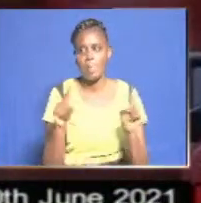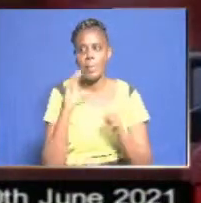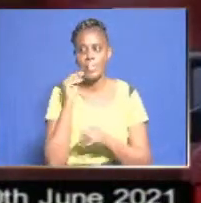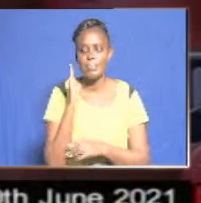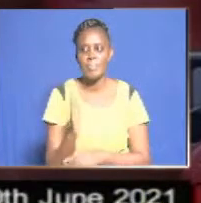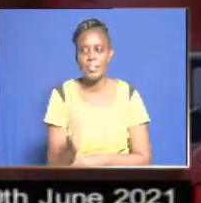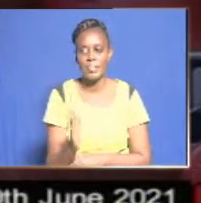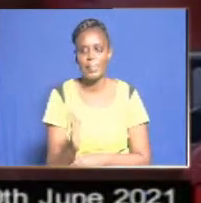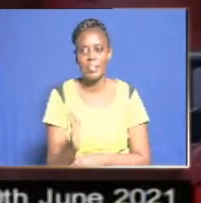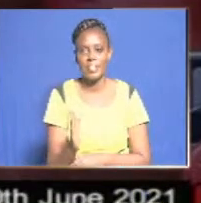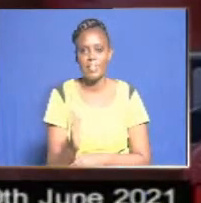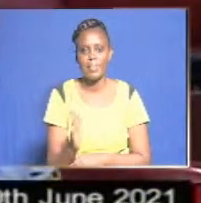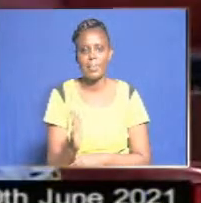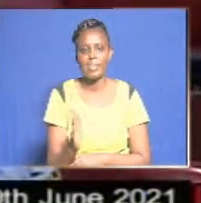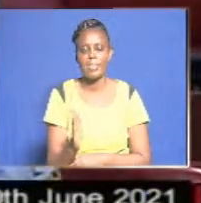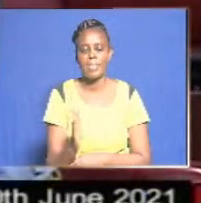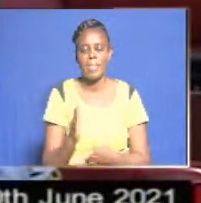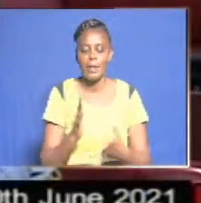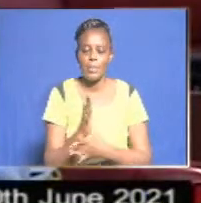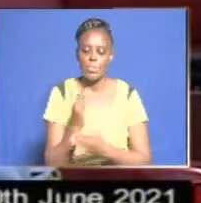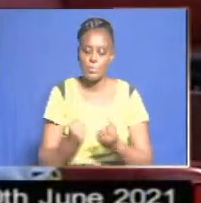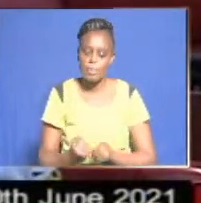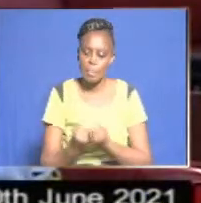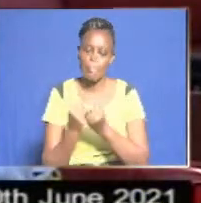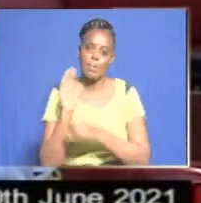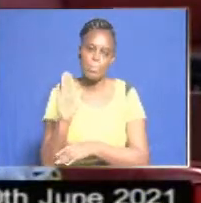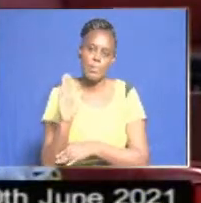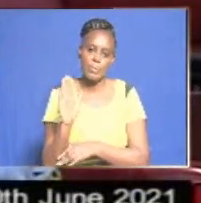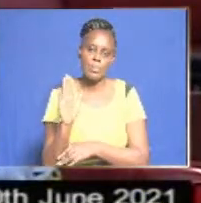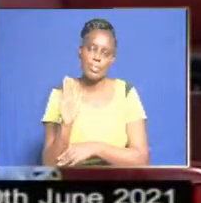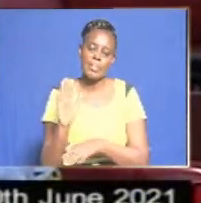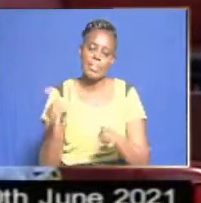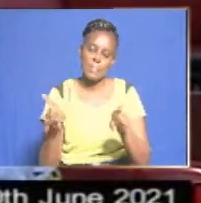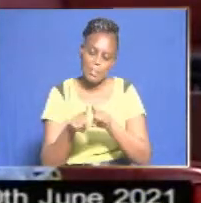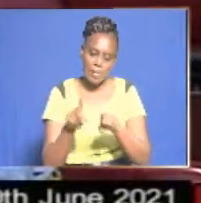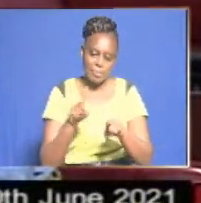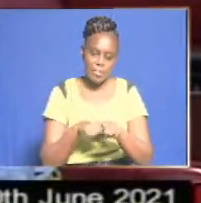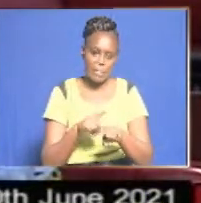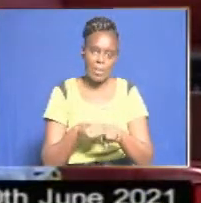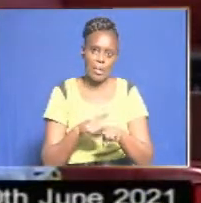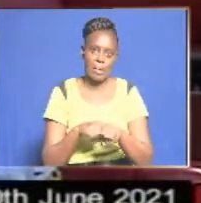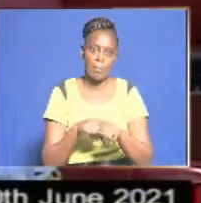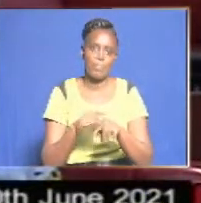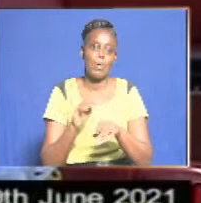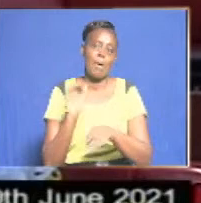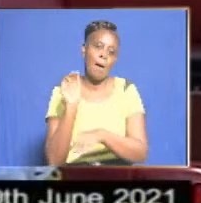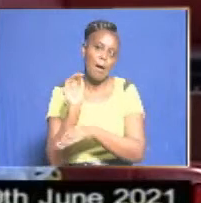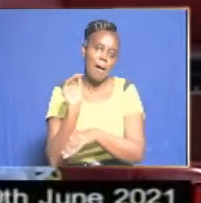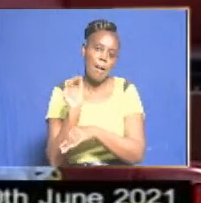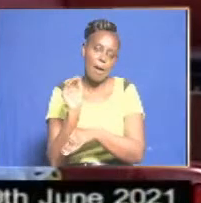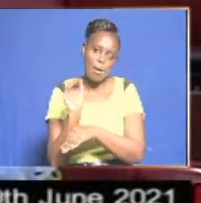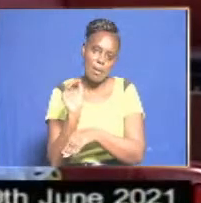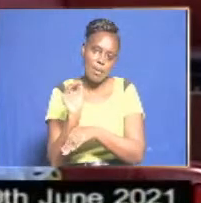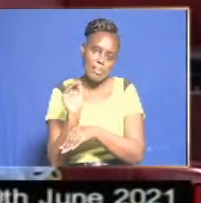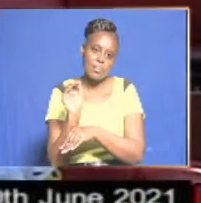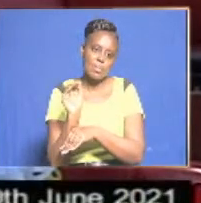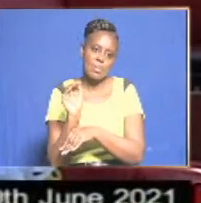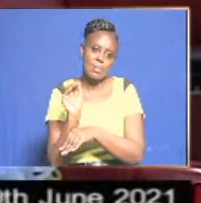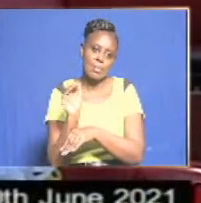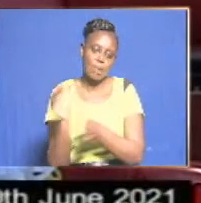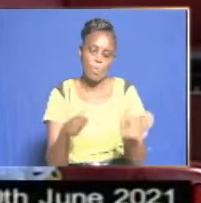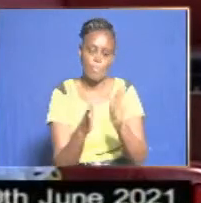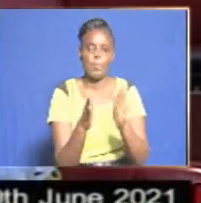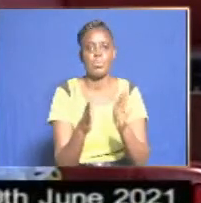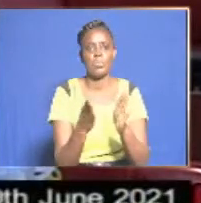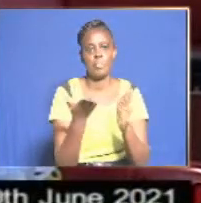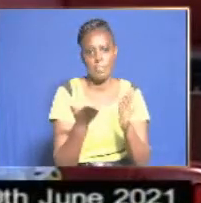Speaker, through your intervention, I would still request that if opportunity